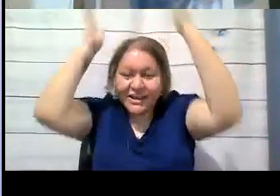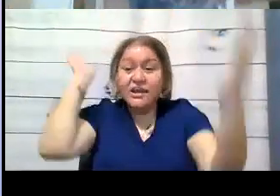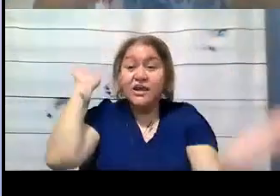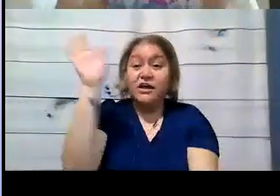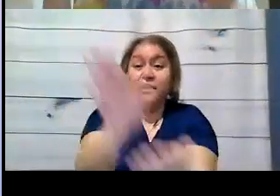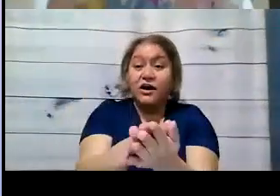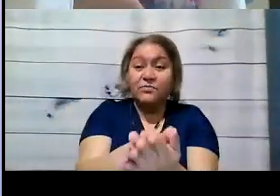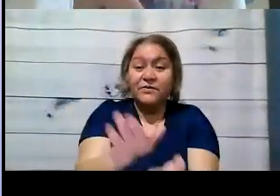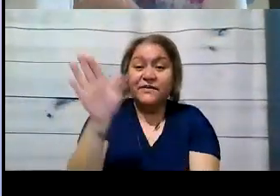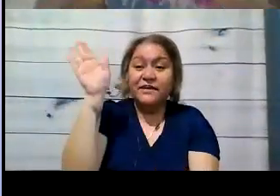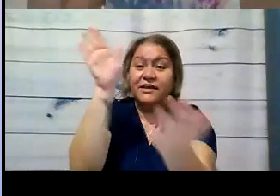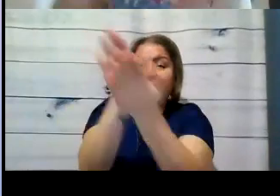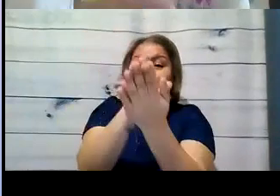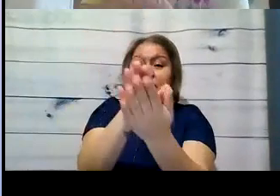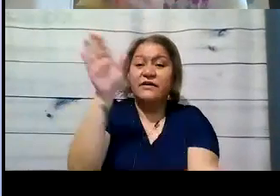A big white shark.